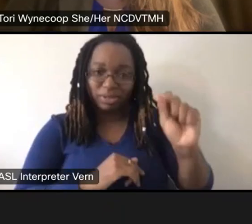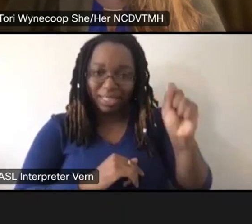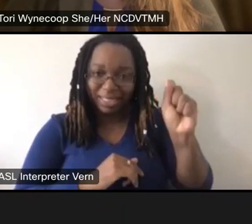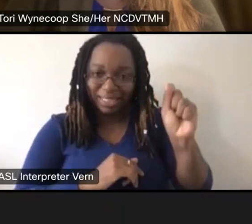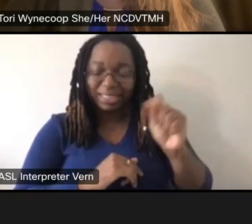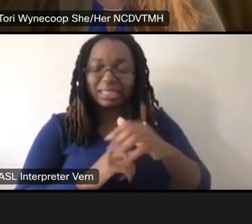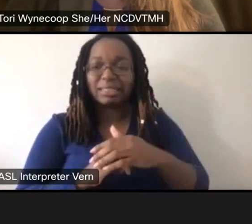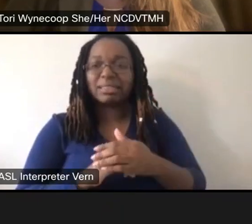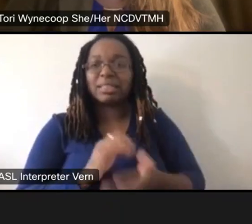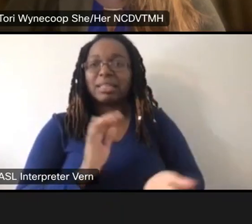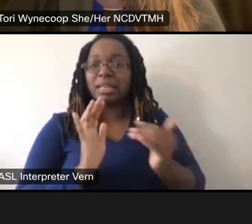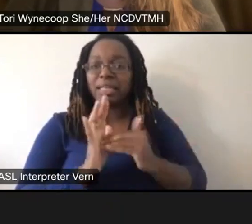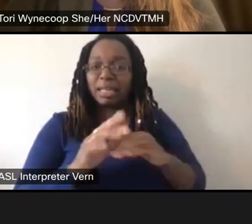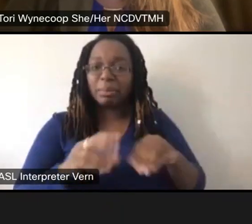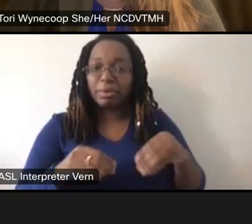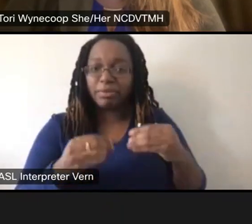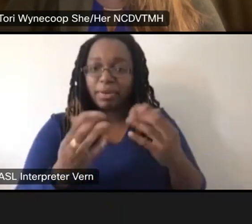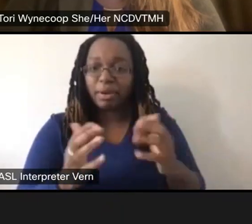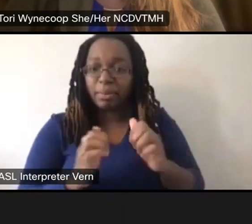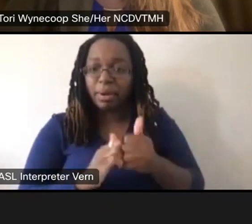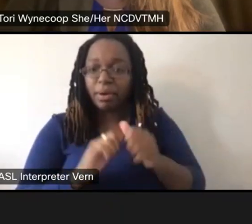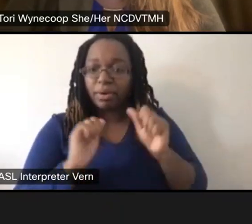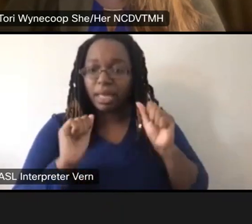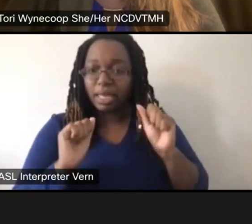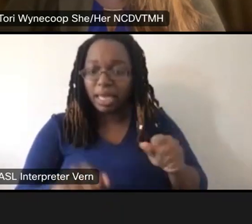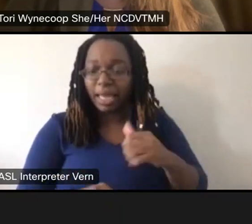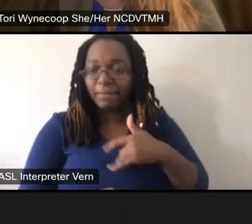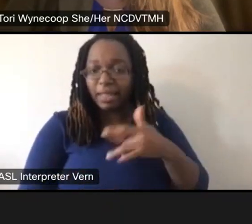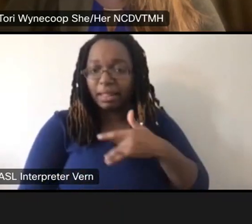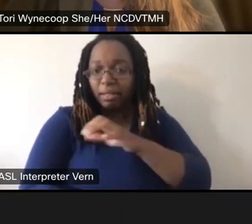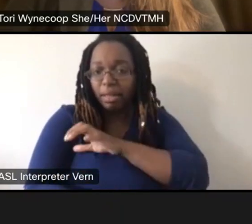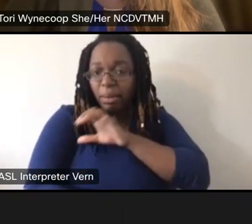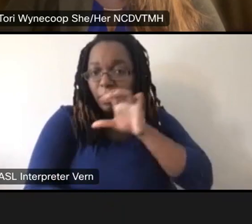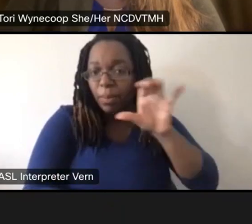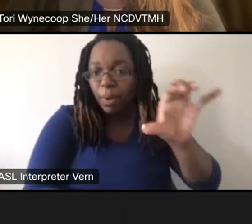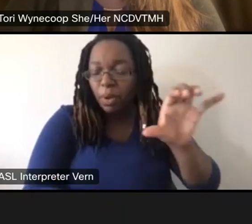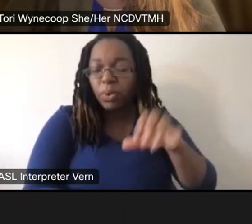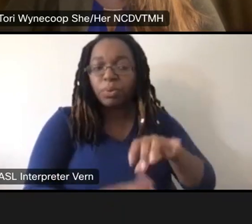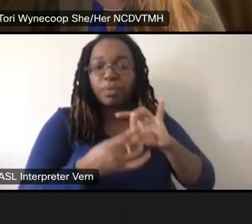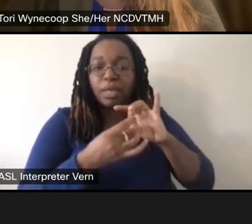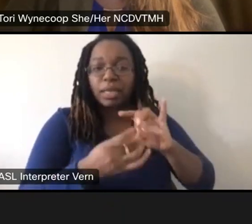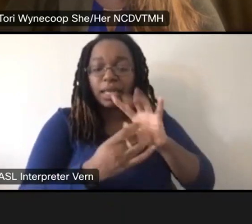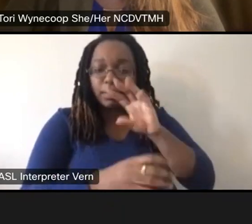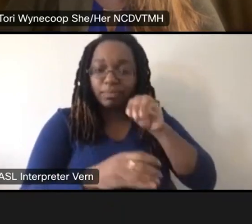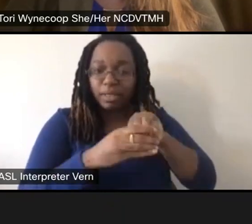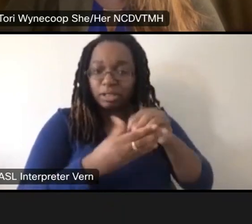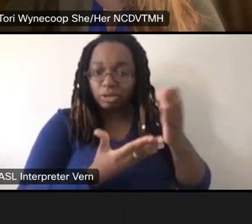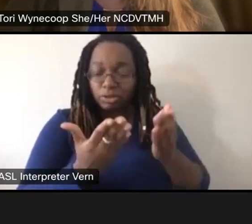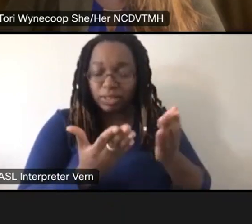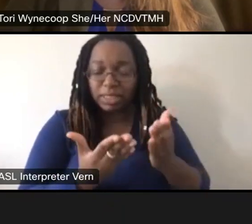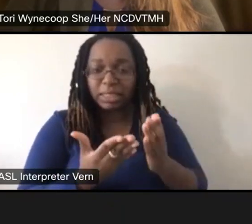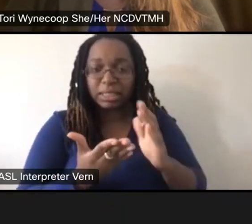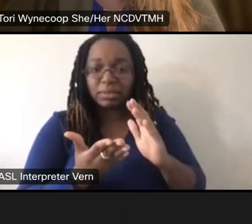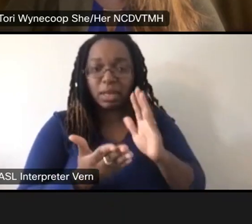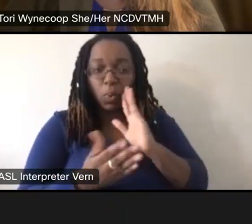like giving them ways to feel like they are empowered, like this actually connecting into services leads them to that place